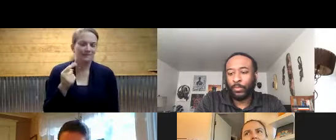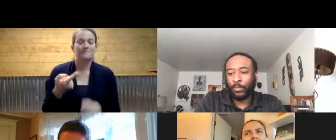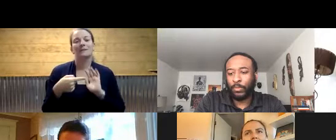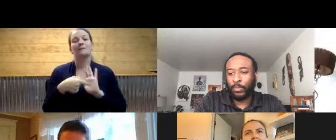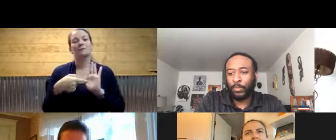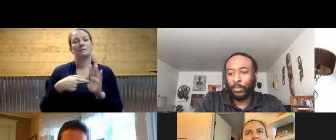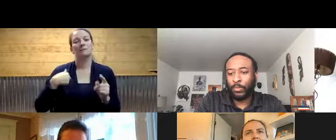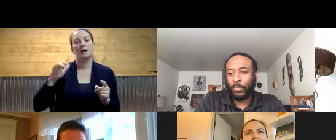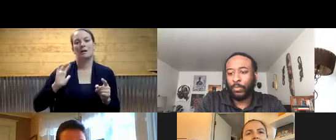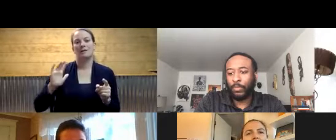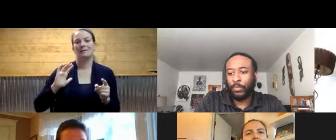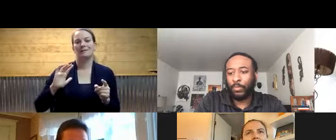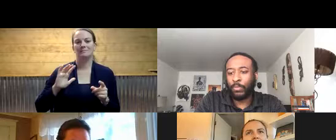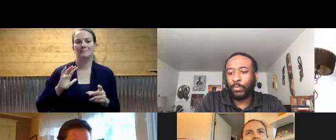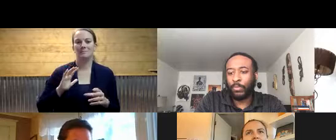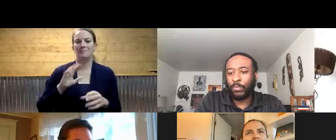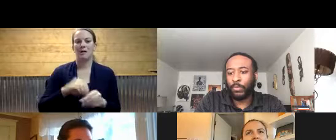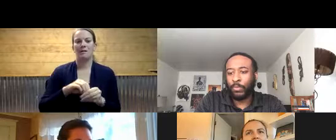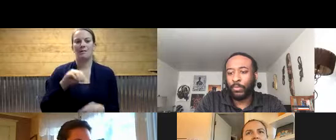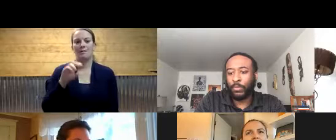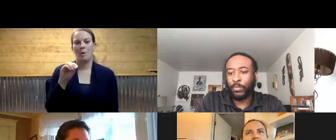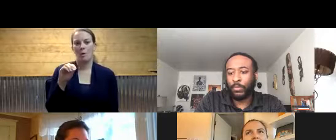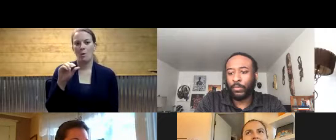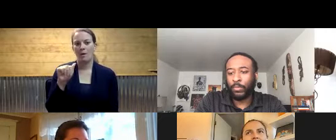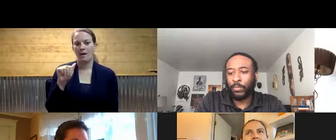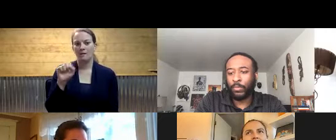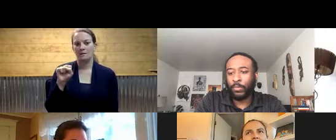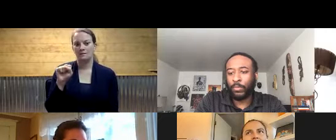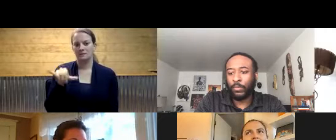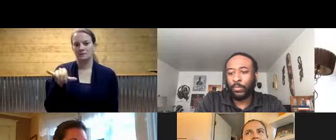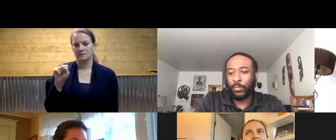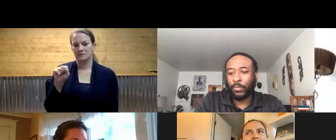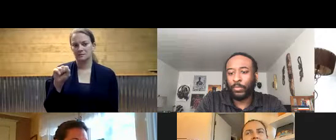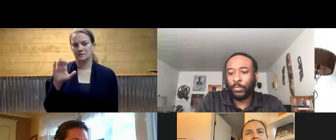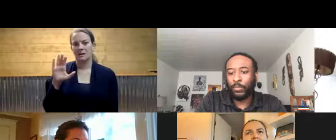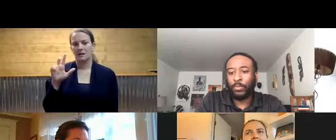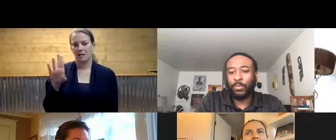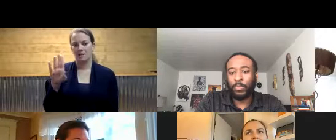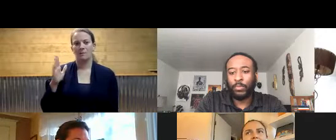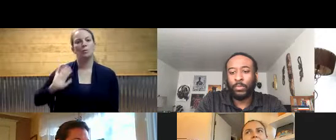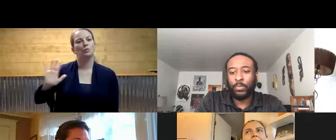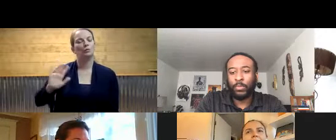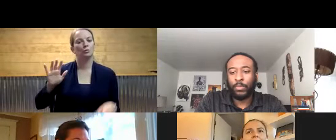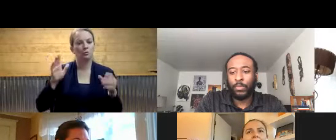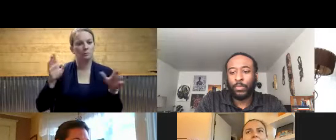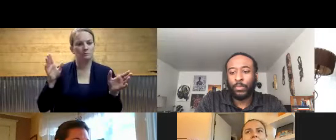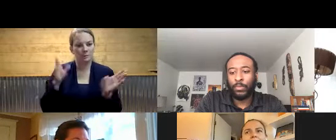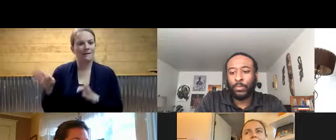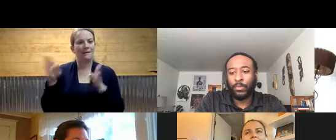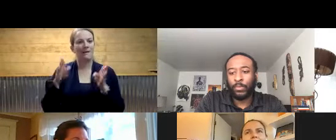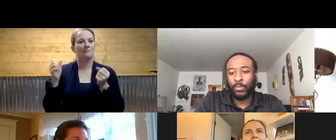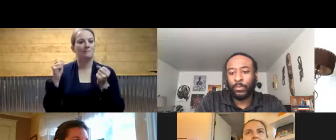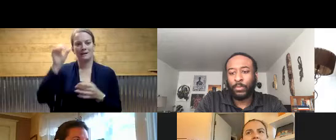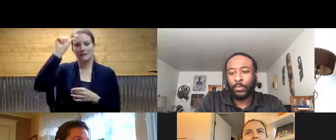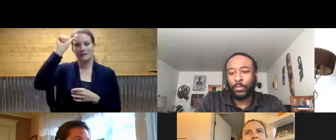of the Oasis Club, and we used to organize a lot of Indian events when it comes to